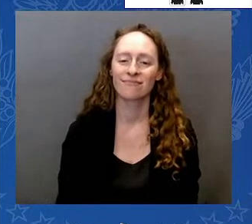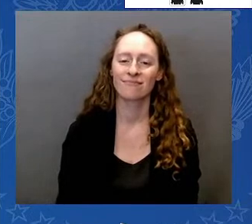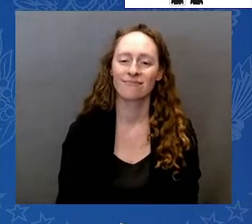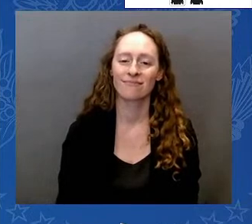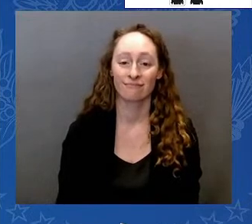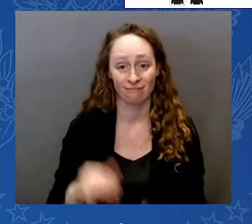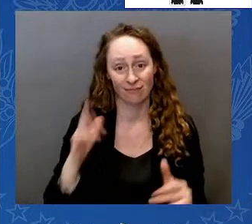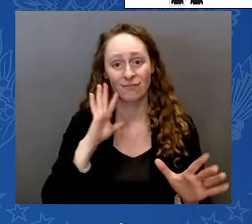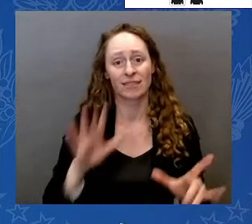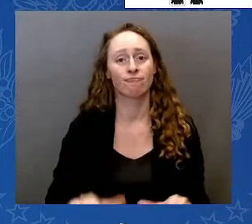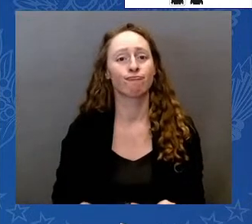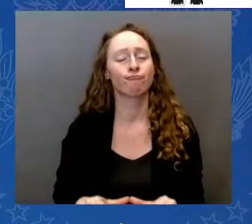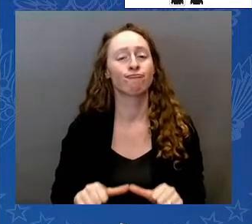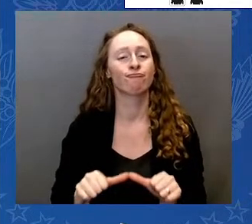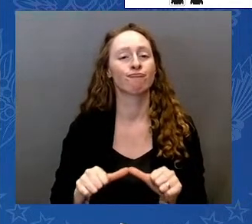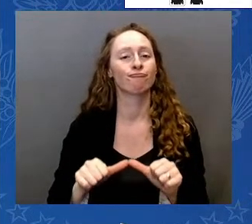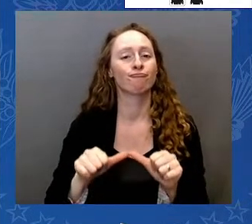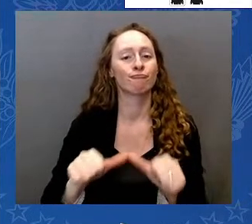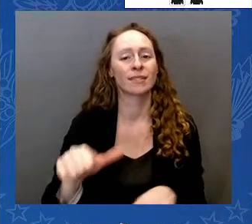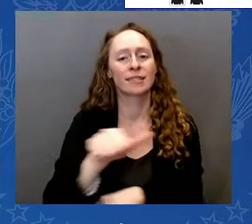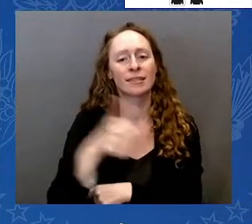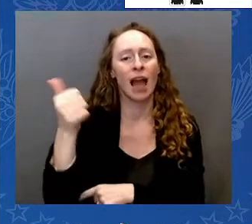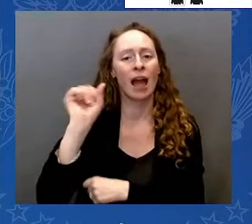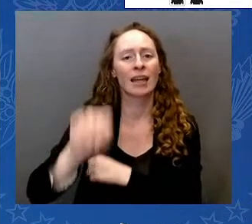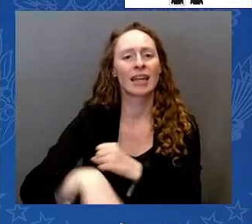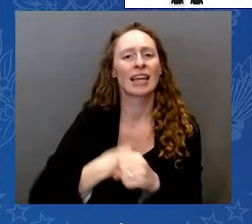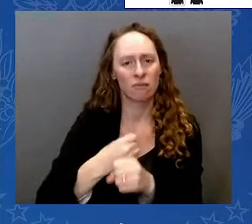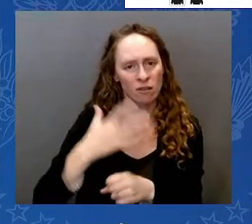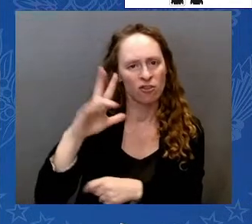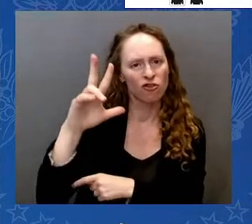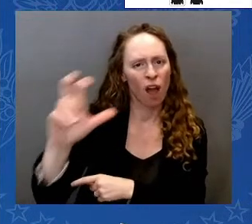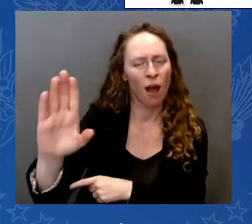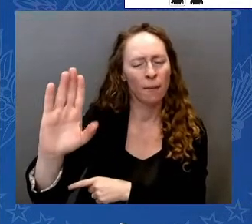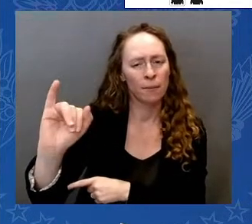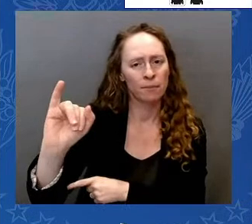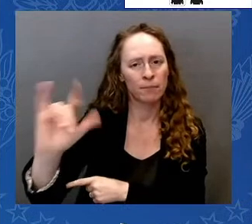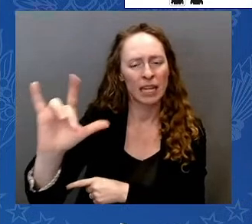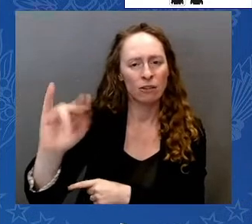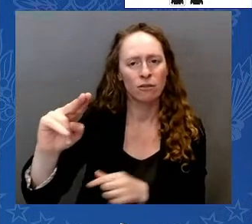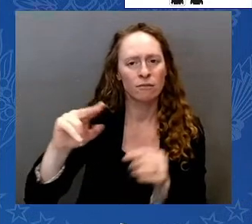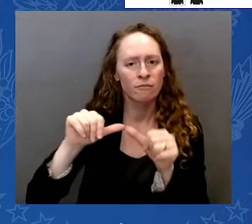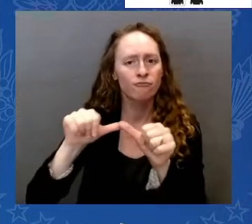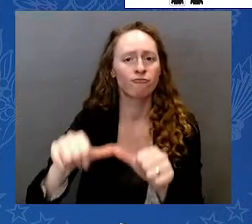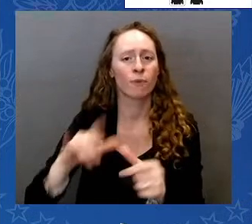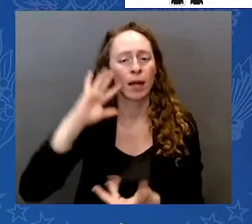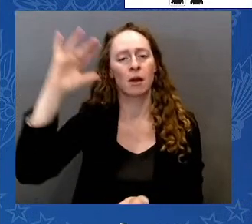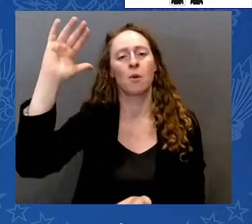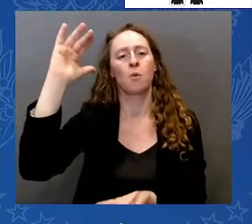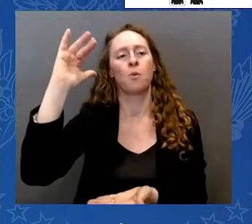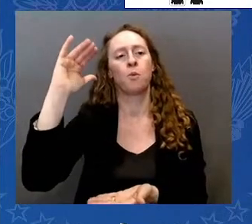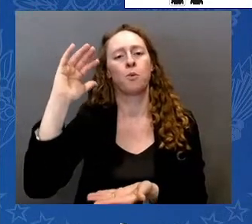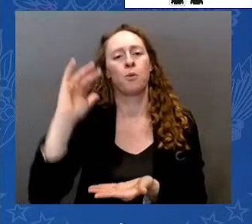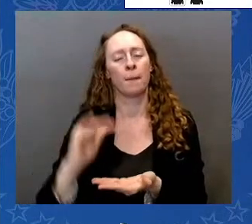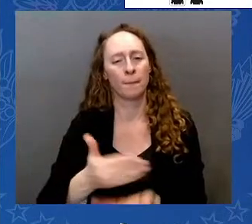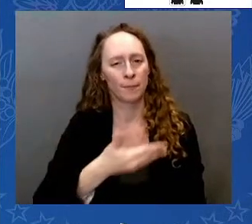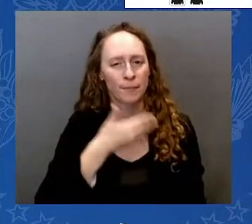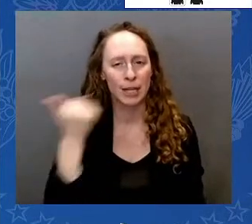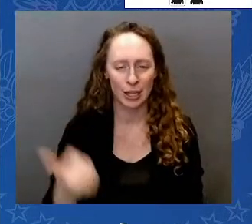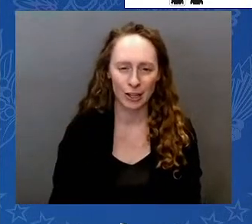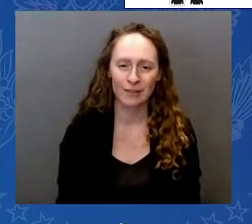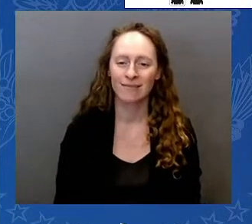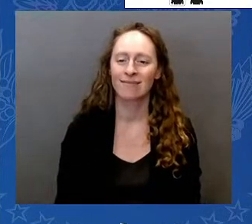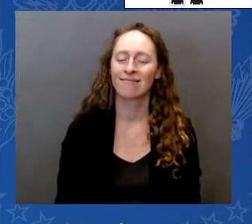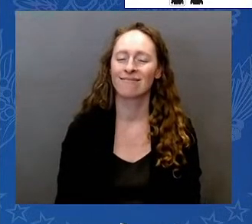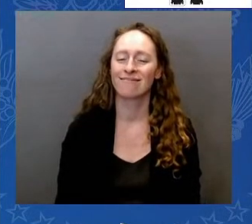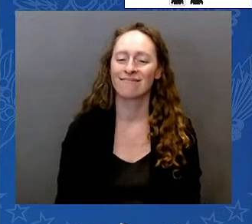decade. Every single Democrat voted for the Inflation Reduction Act, and every single Republican